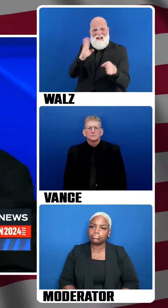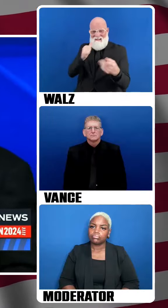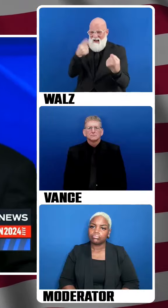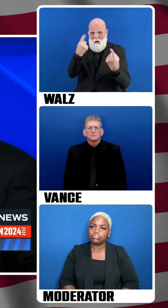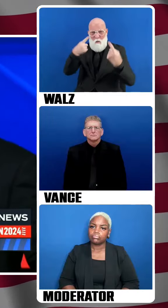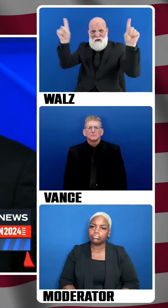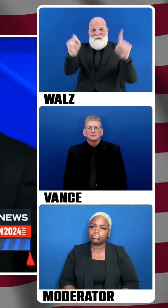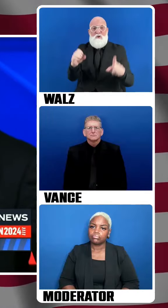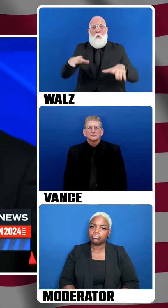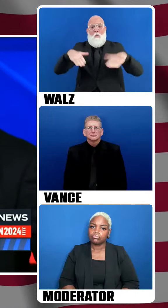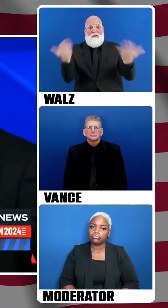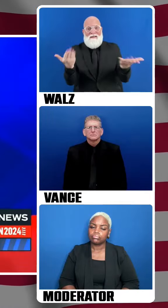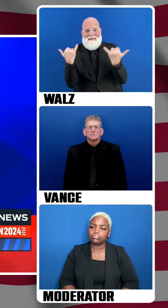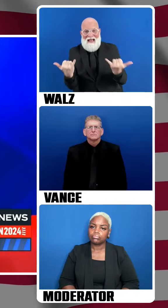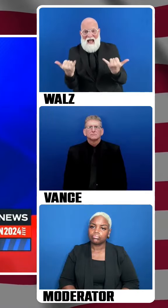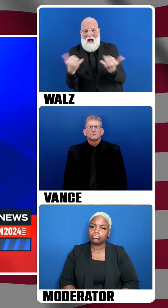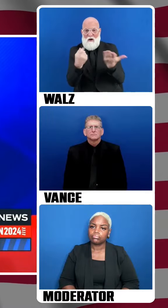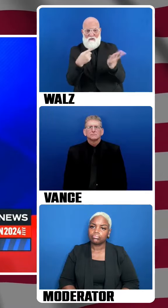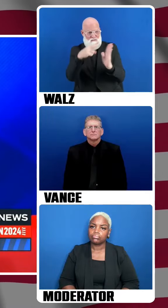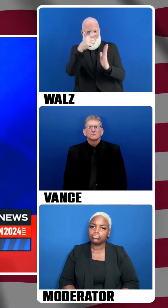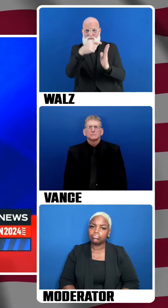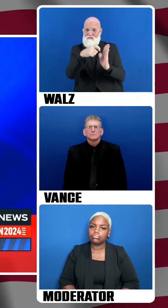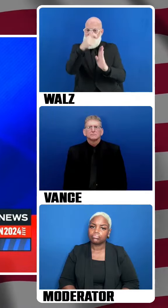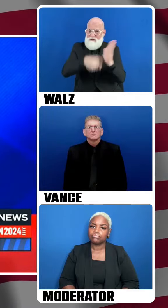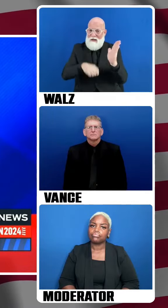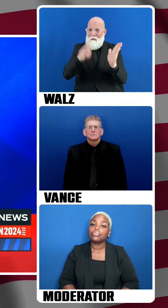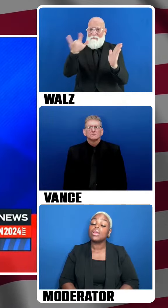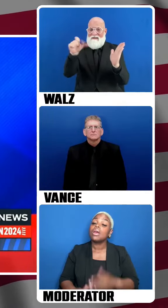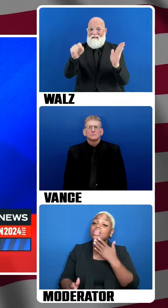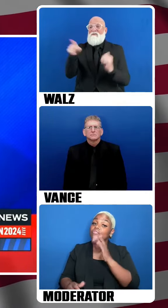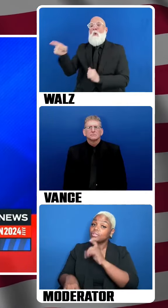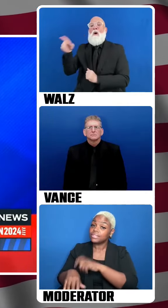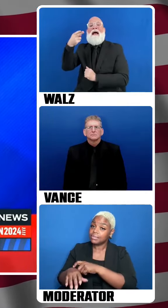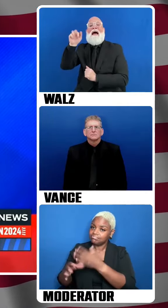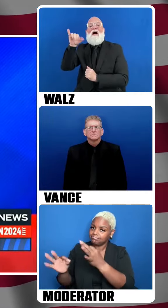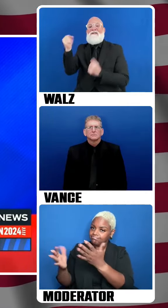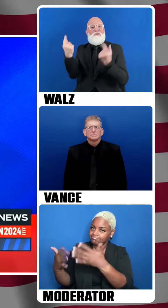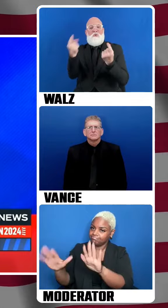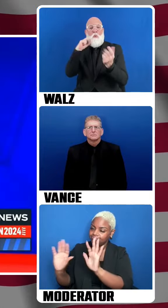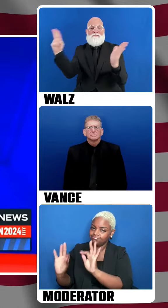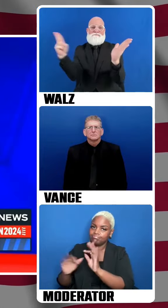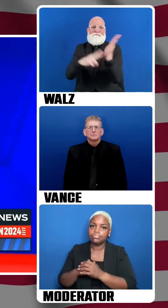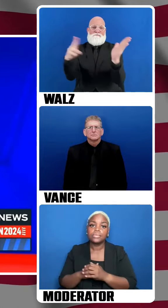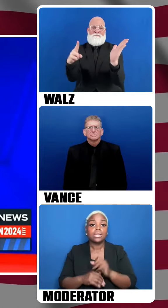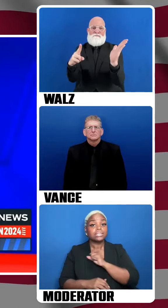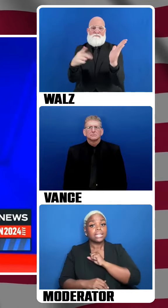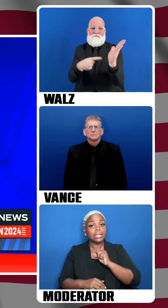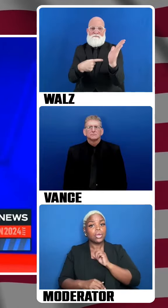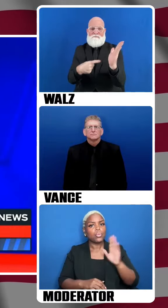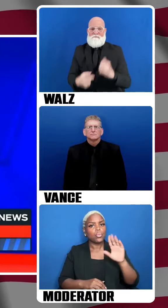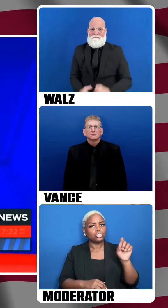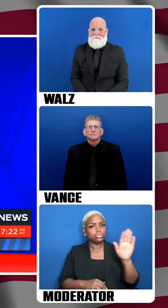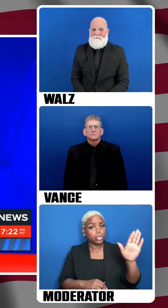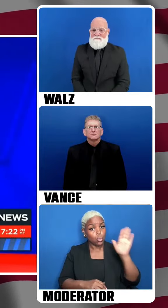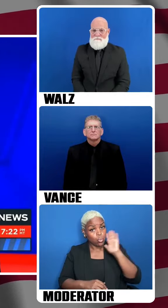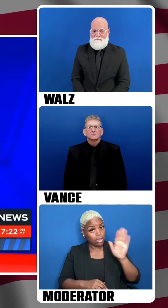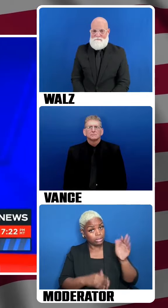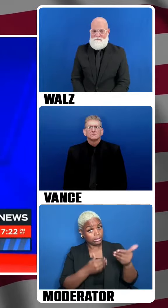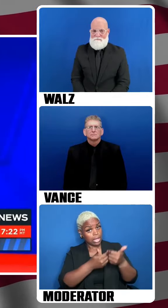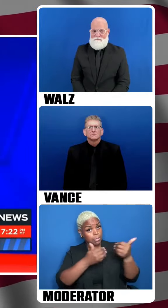your time is up. Senator, the question was, will you separate parents from their children, even if their kids are